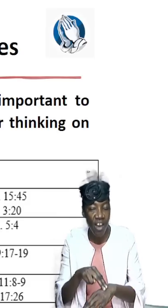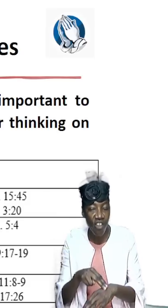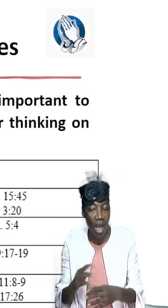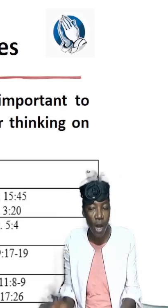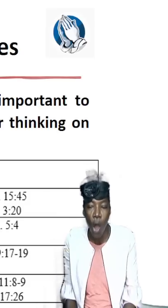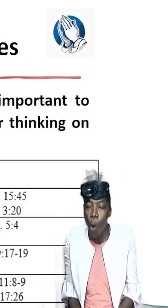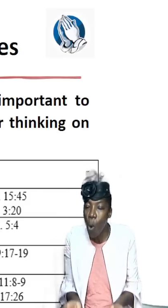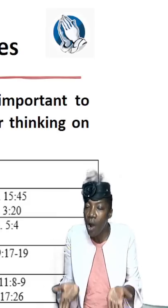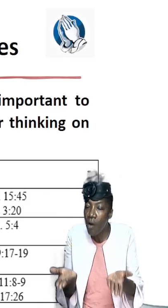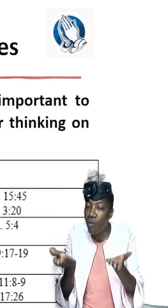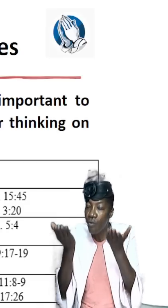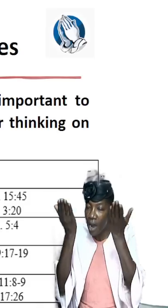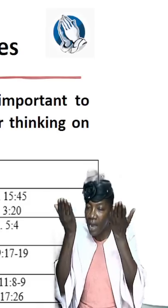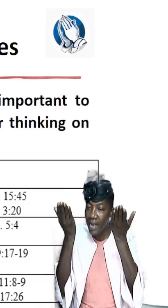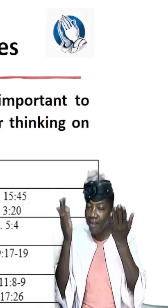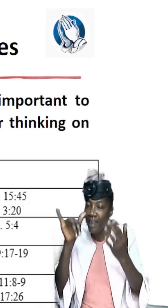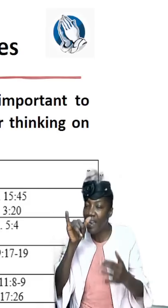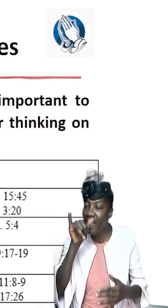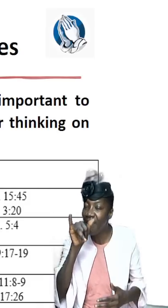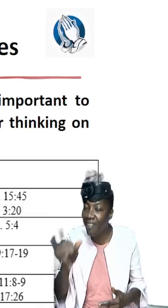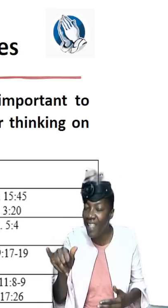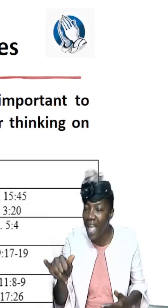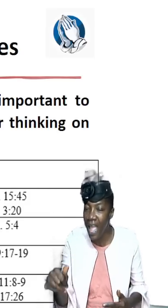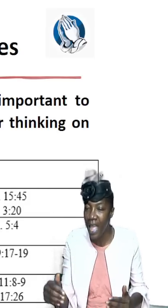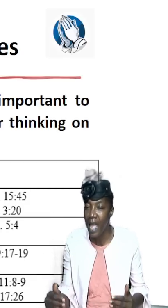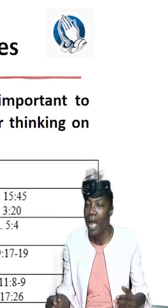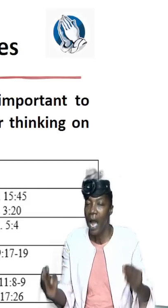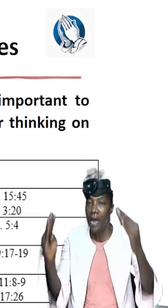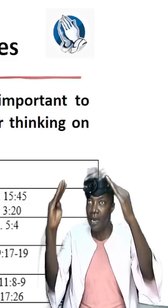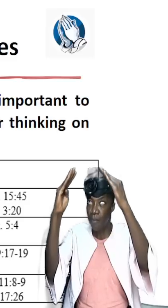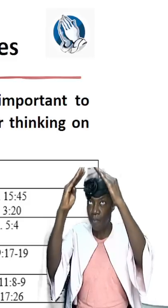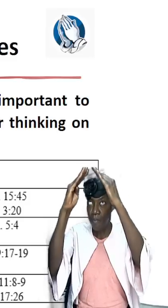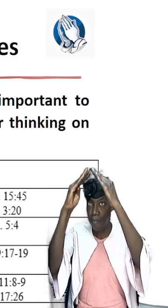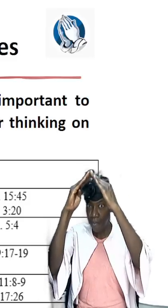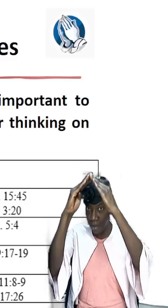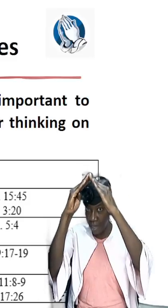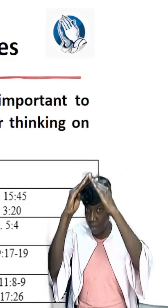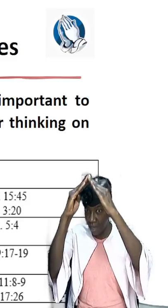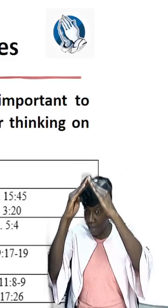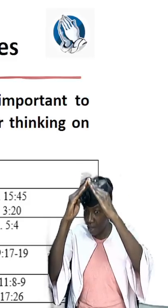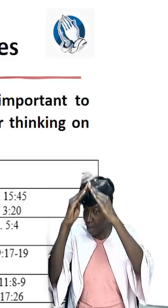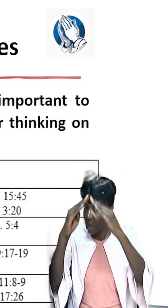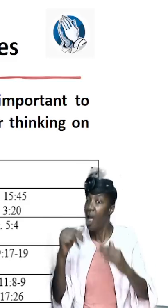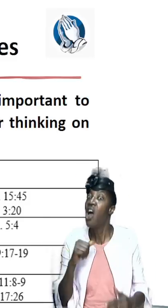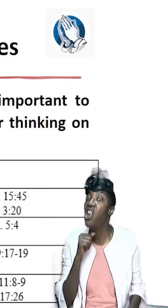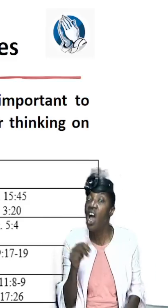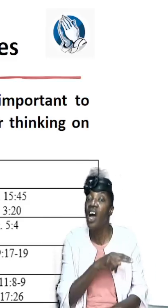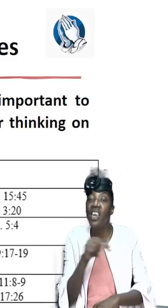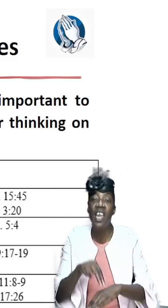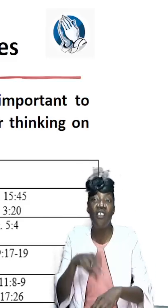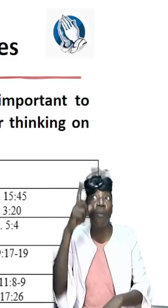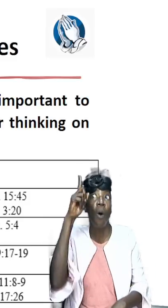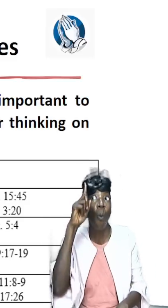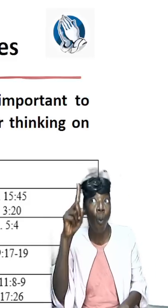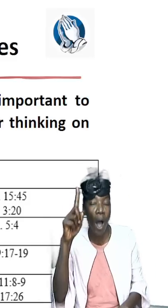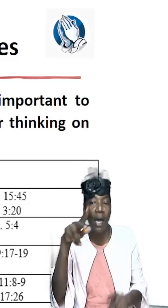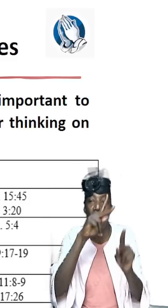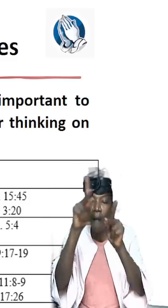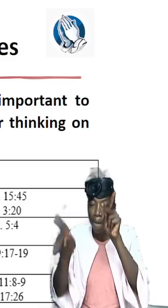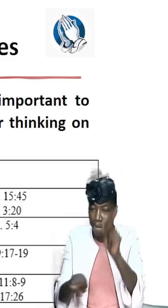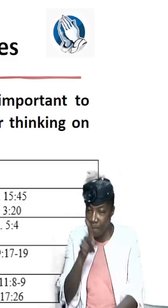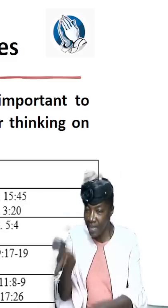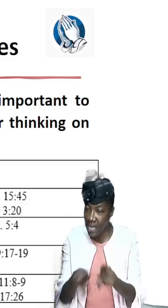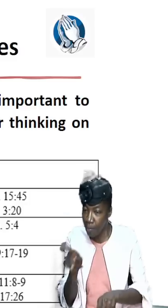they stayed together at Babel, there would not be nations. There would just be one people. And so the Bible said